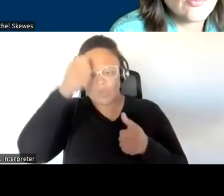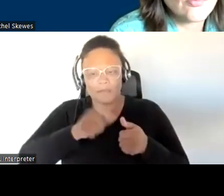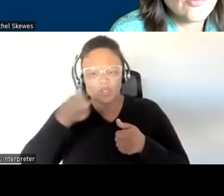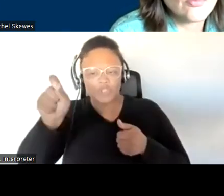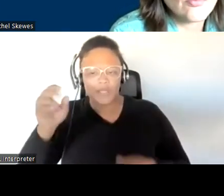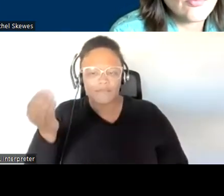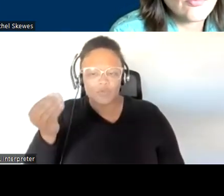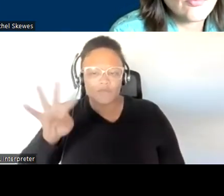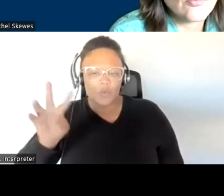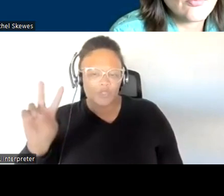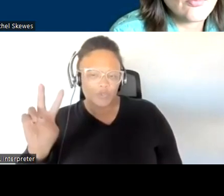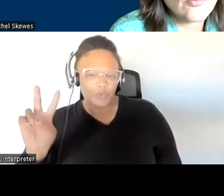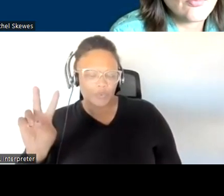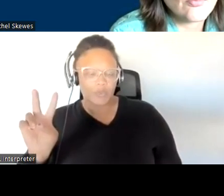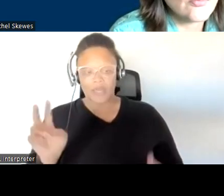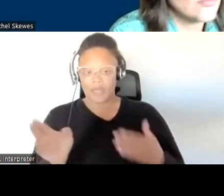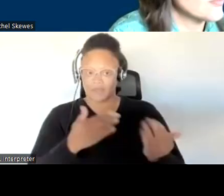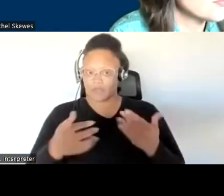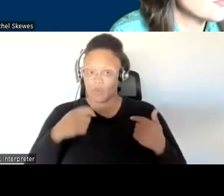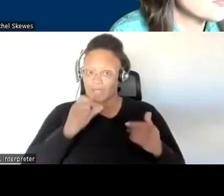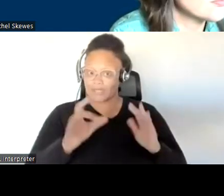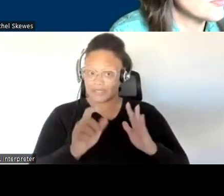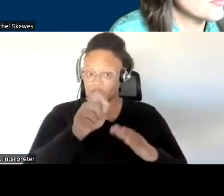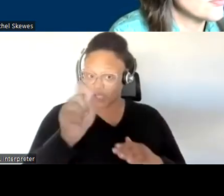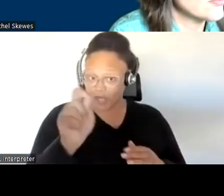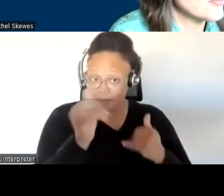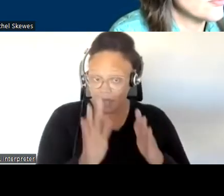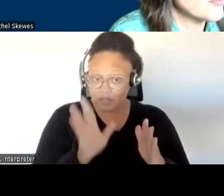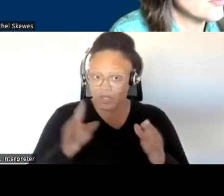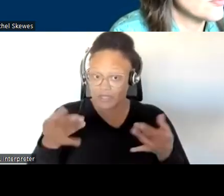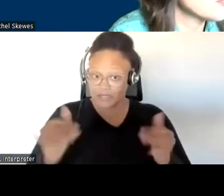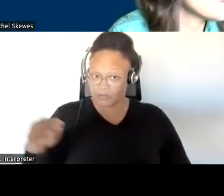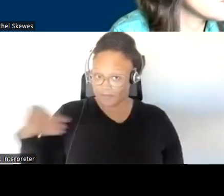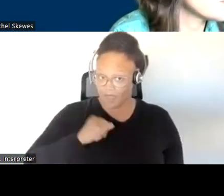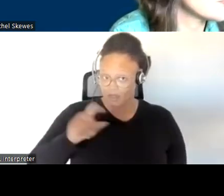stipend. Even if I didn't select it, will I still get paid on it?